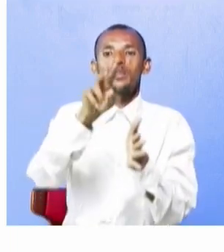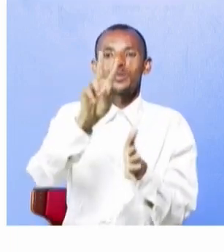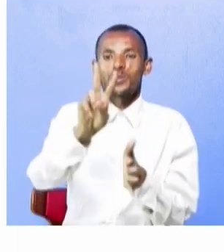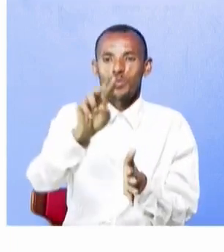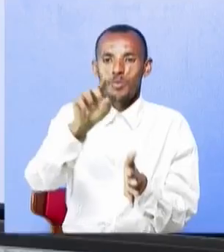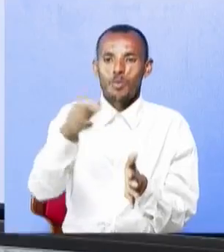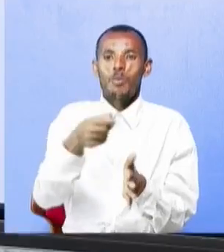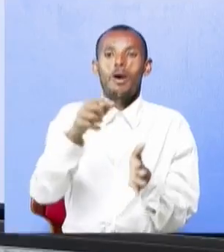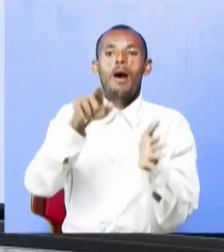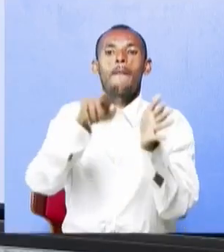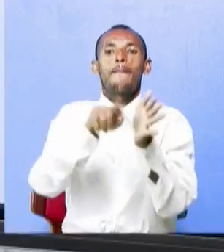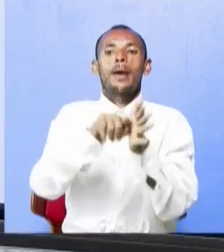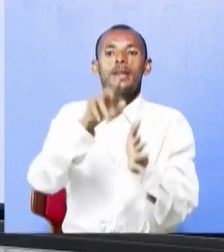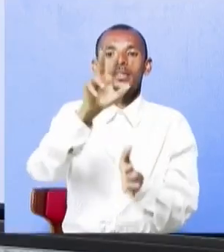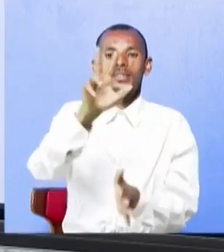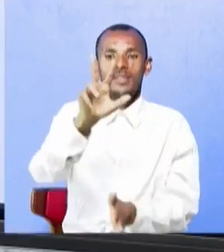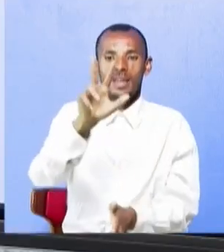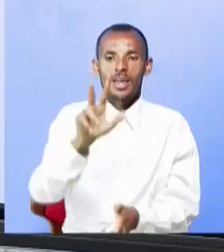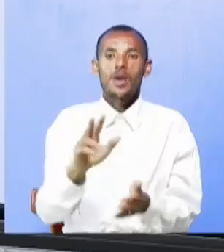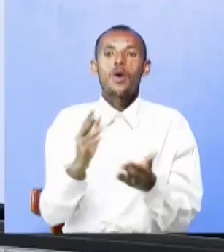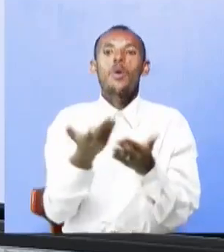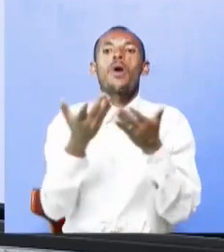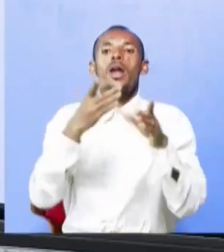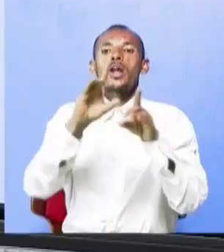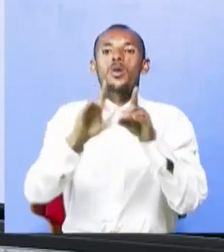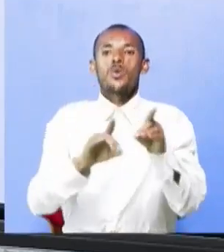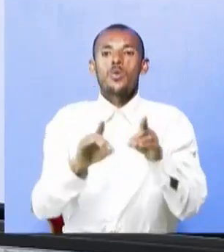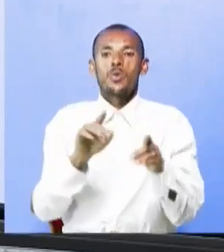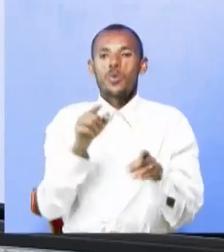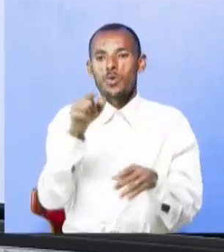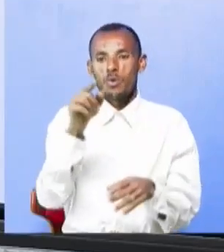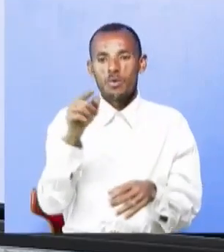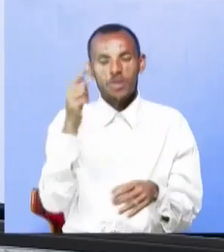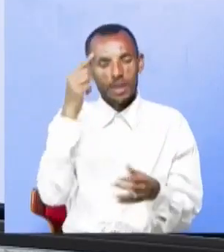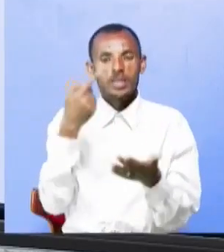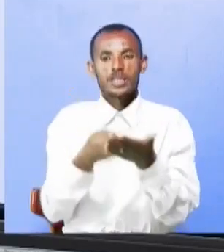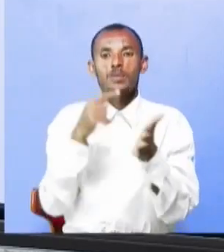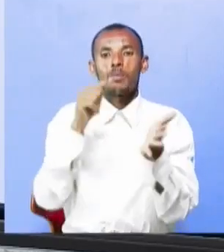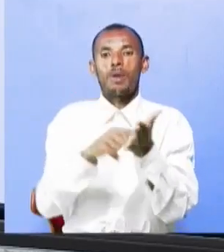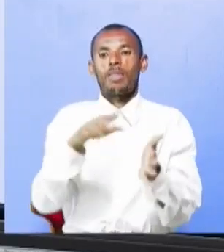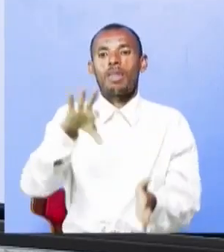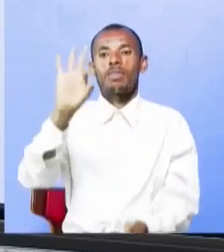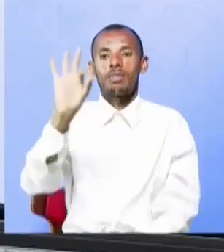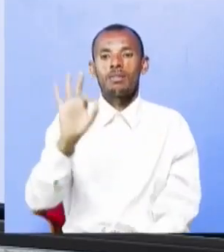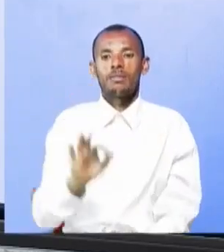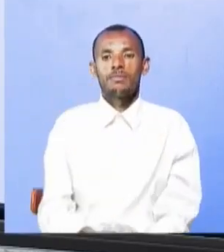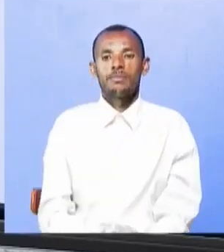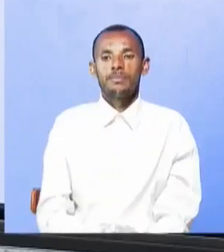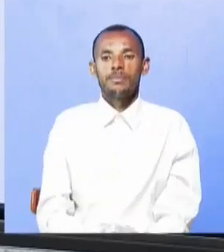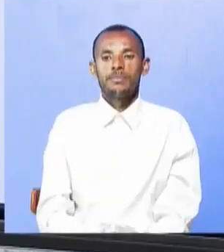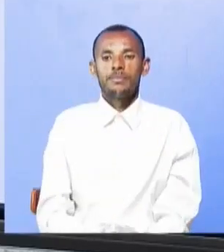-3, where do you think this point is located?